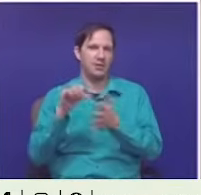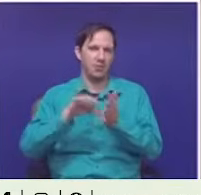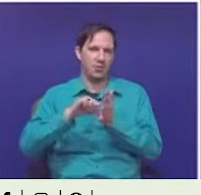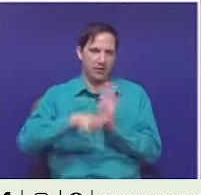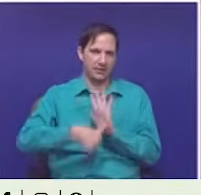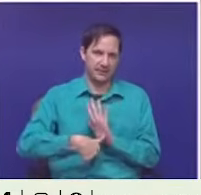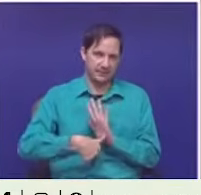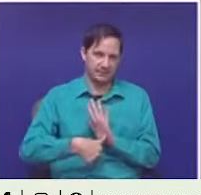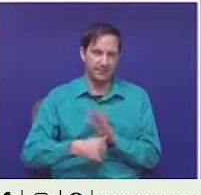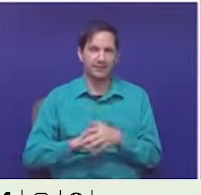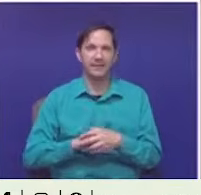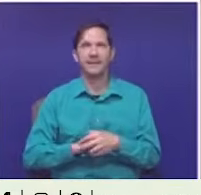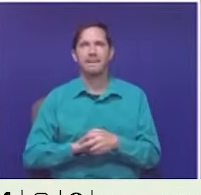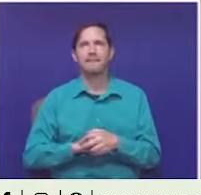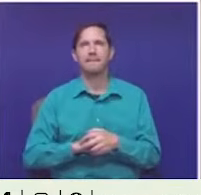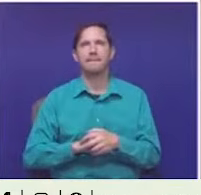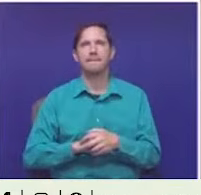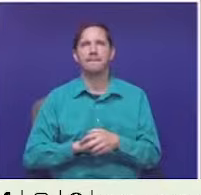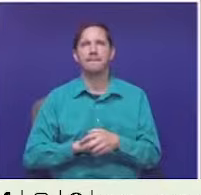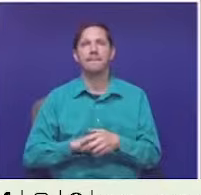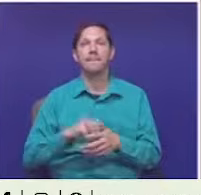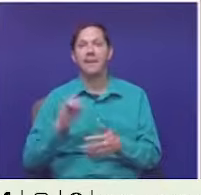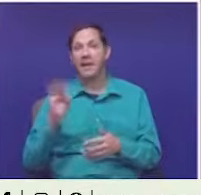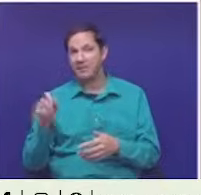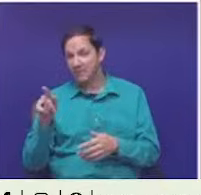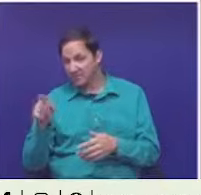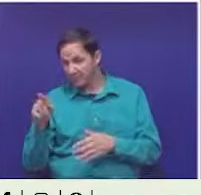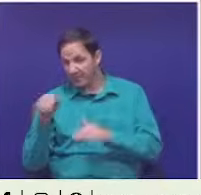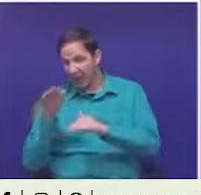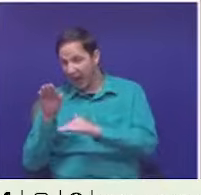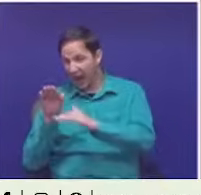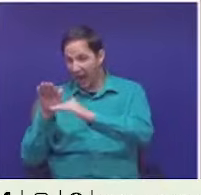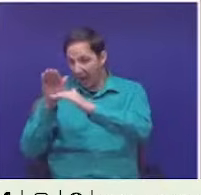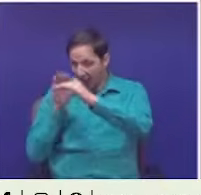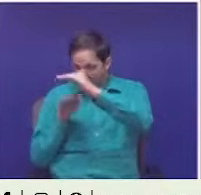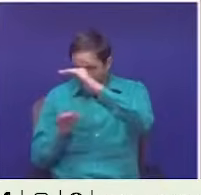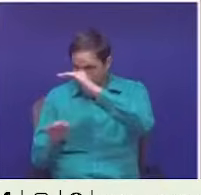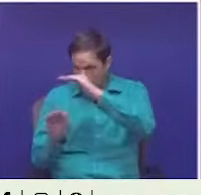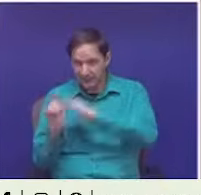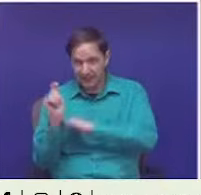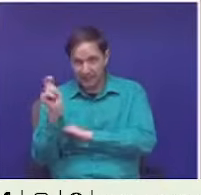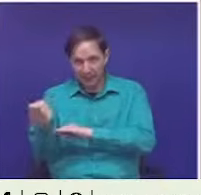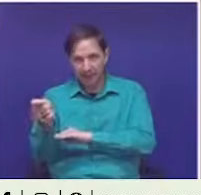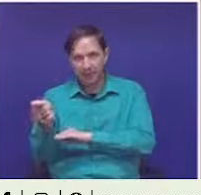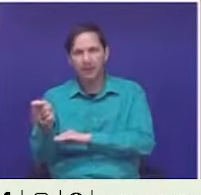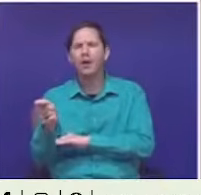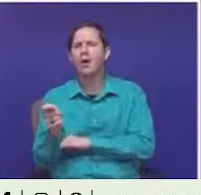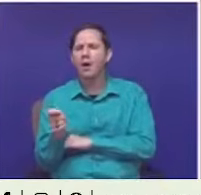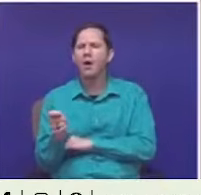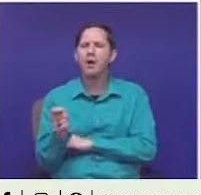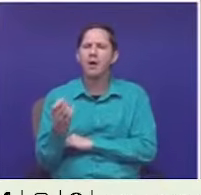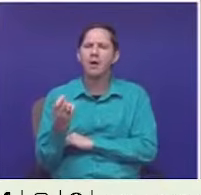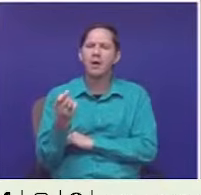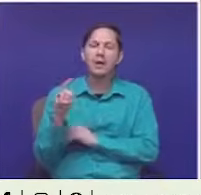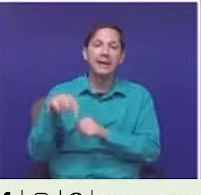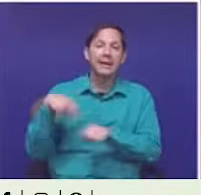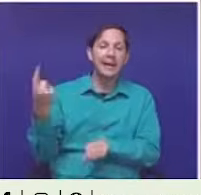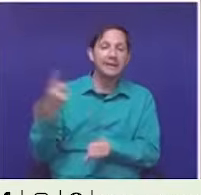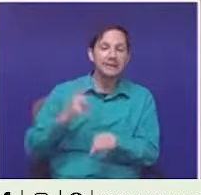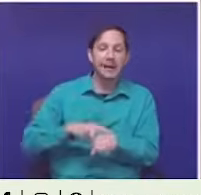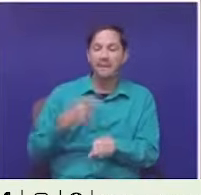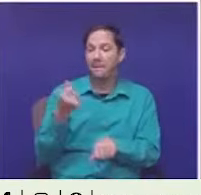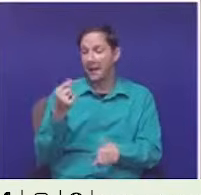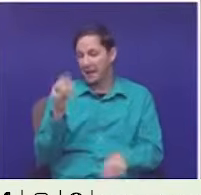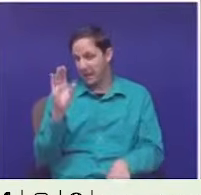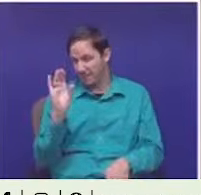is underspending, we move money to a province that is spending. So ultimately, that province stands to lose if